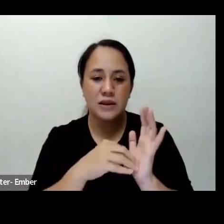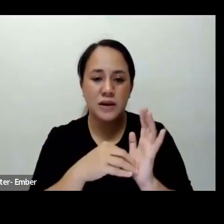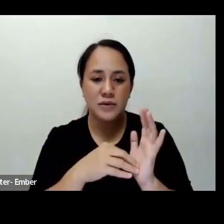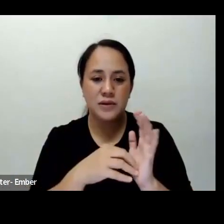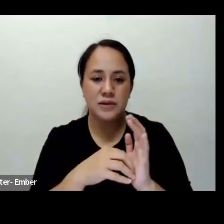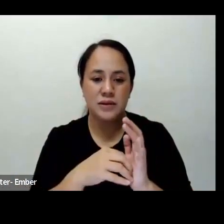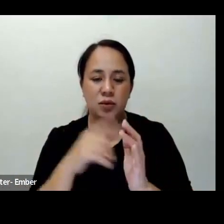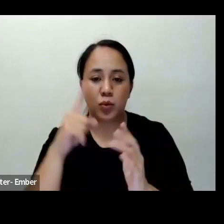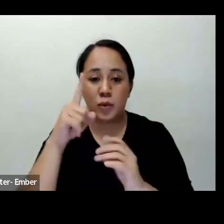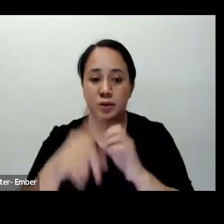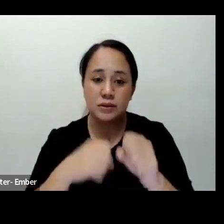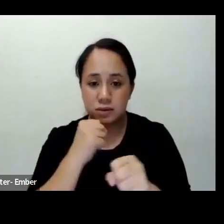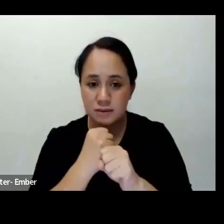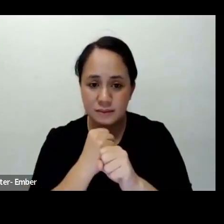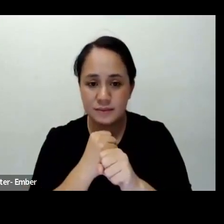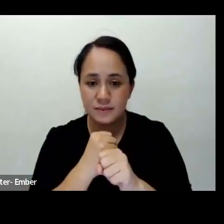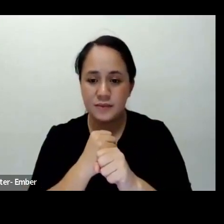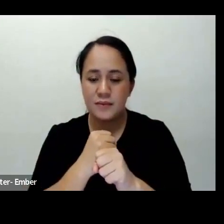in 1 year.